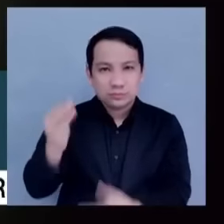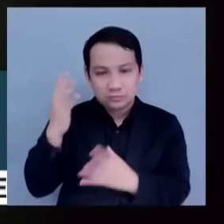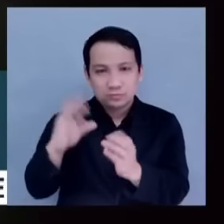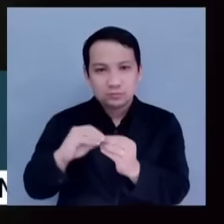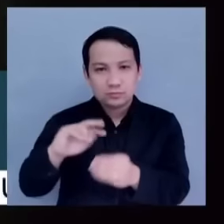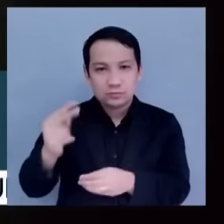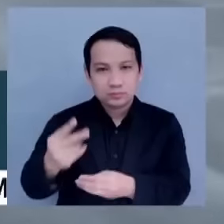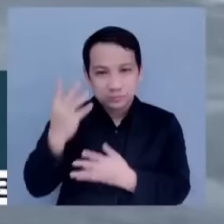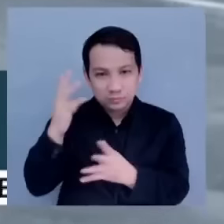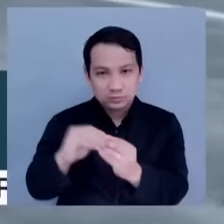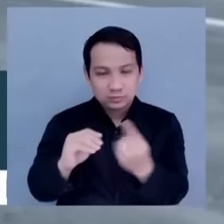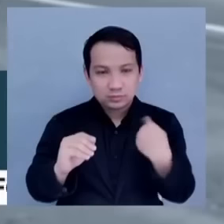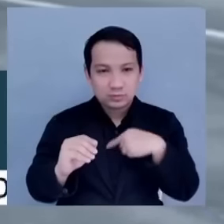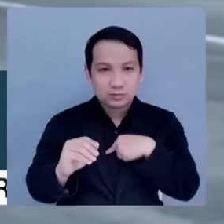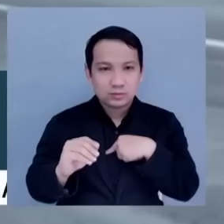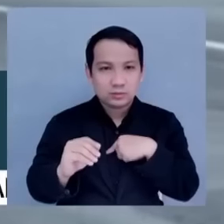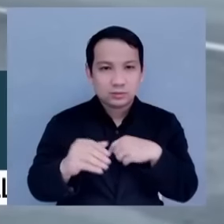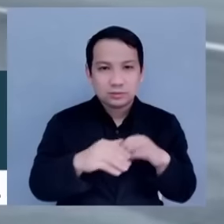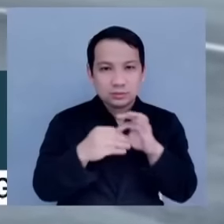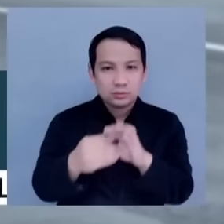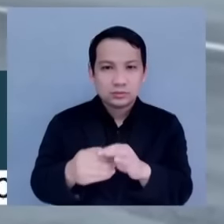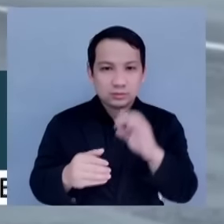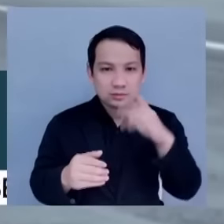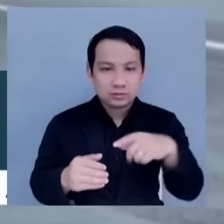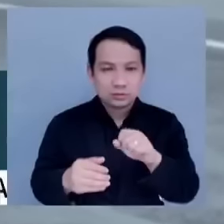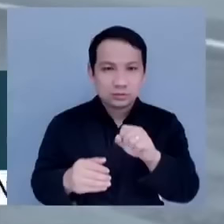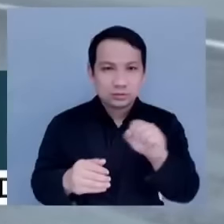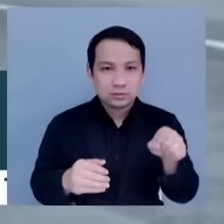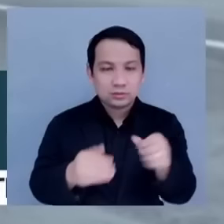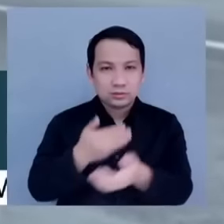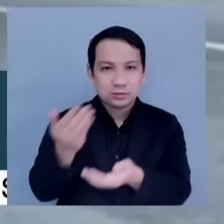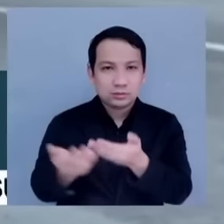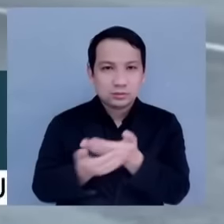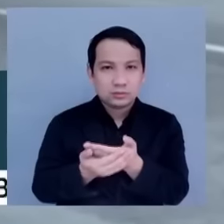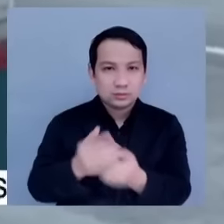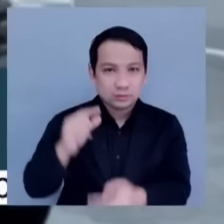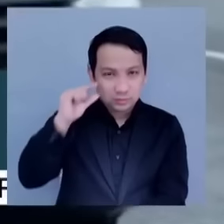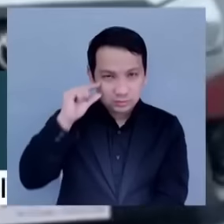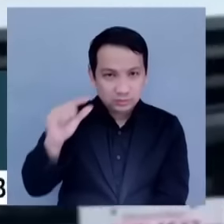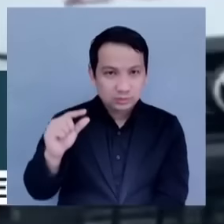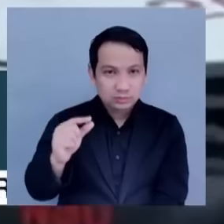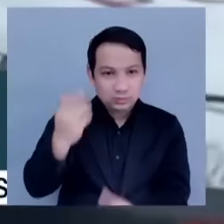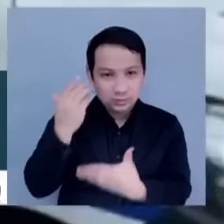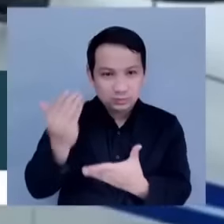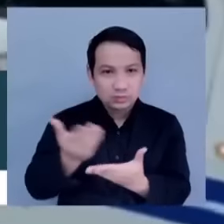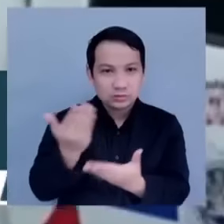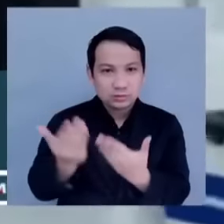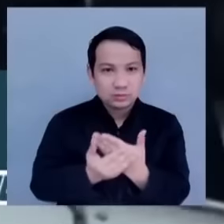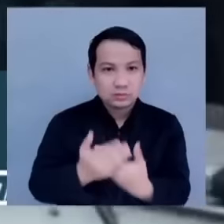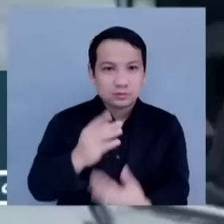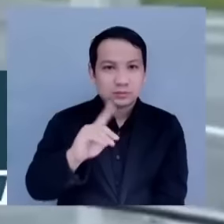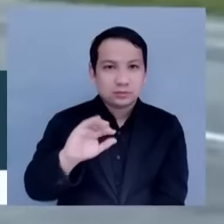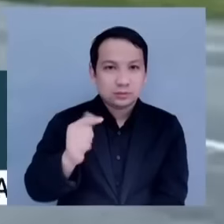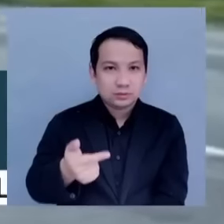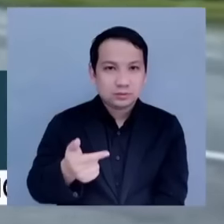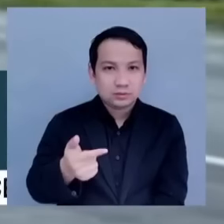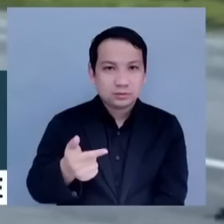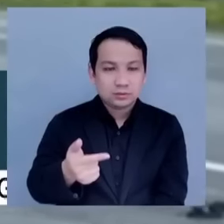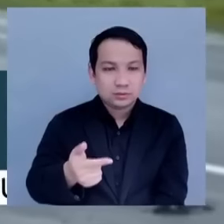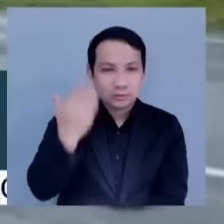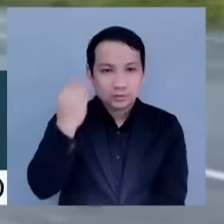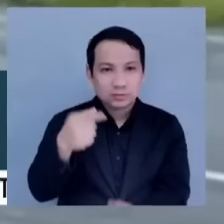of the buildings in the municipality of Kapas. The charges against Goh stem from a case filed by the DILG in June, accusing her